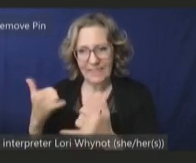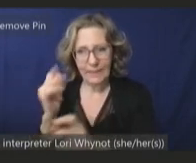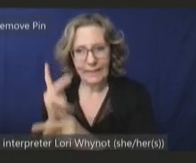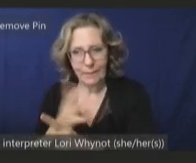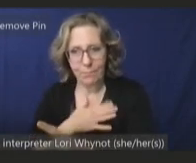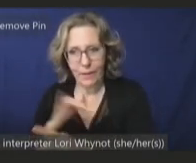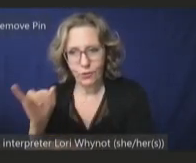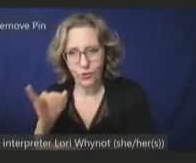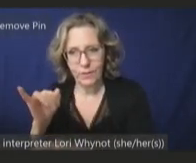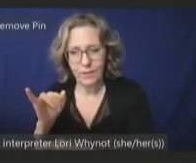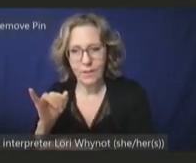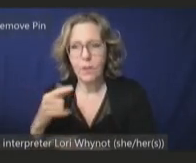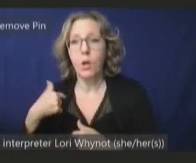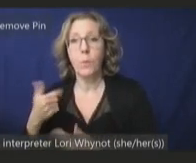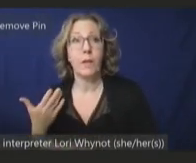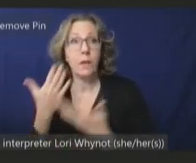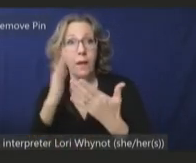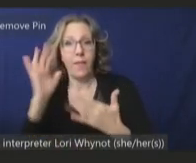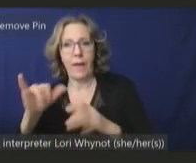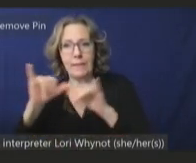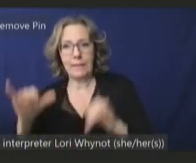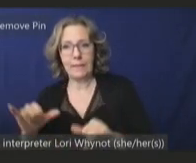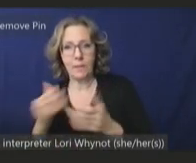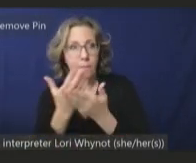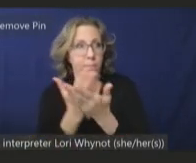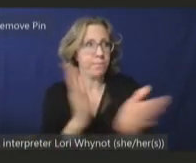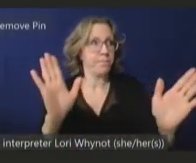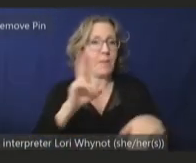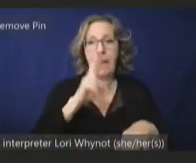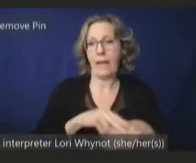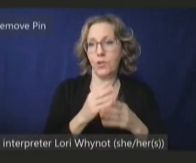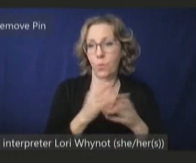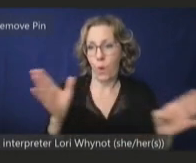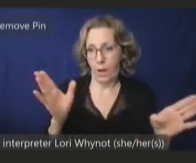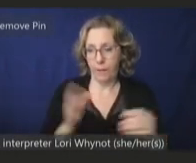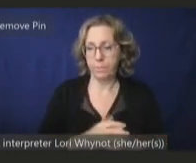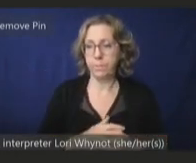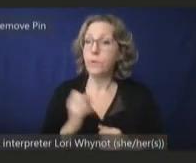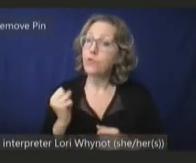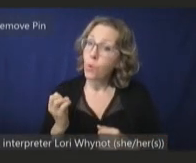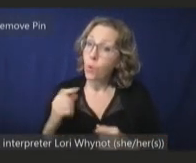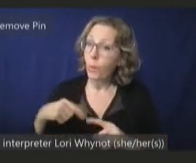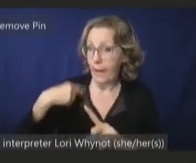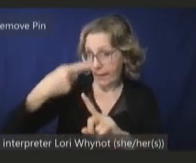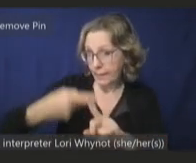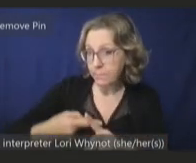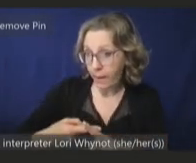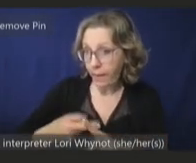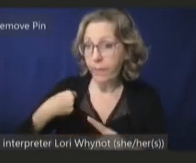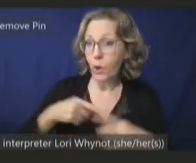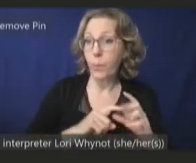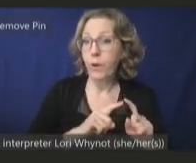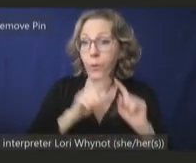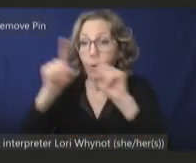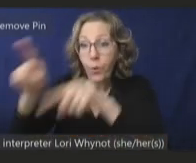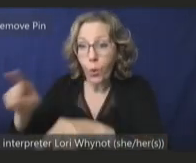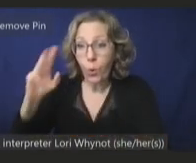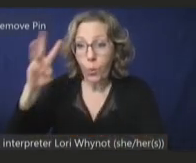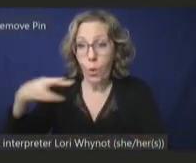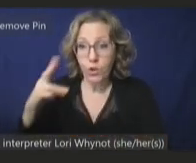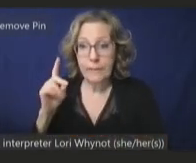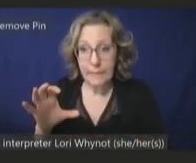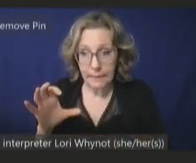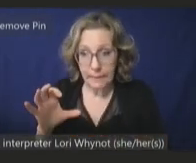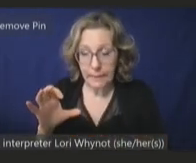they look at on the national level. So then next month, we're heading to Washington, D.C. to have an in-person meeting with